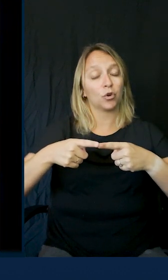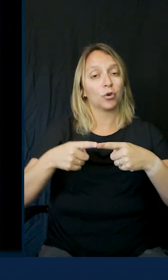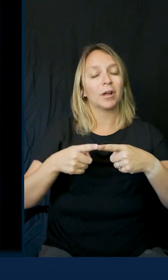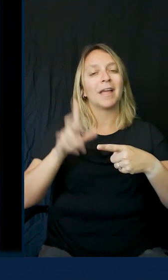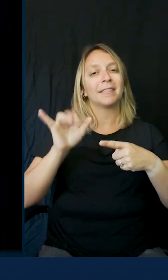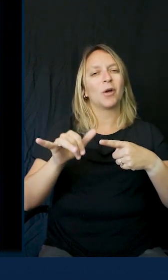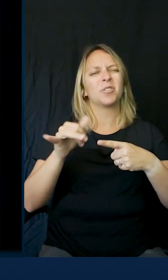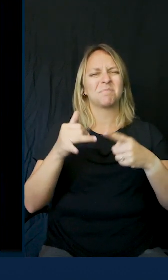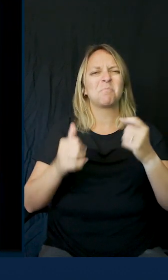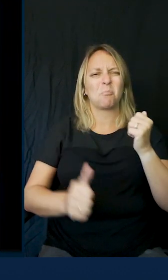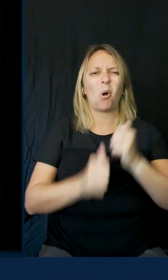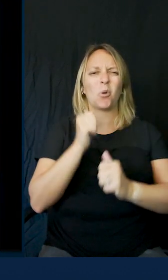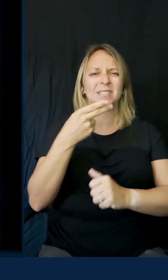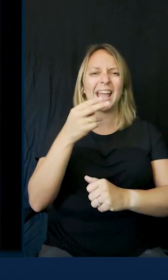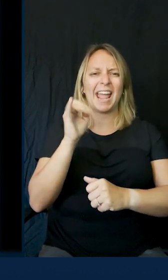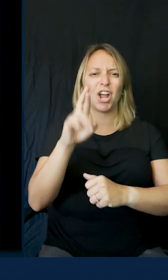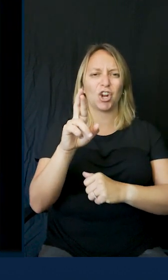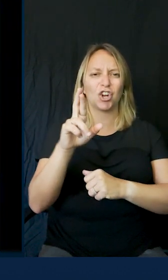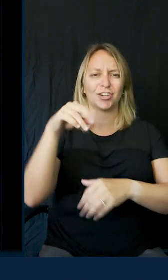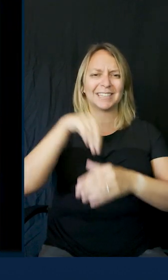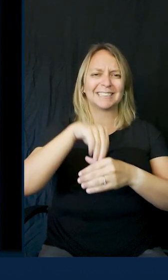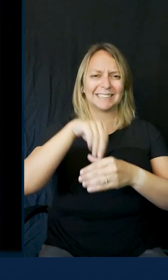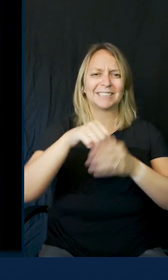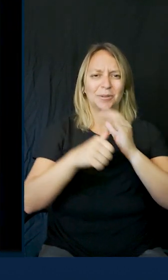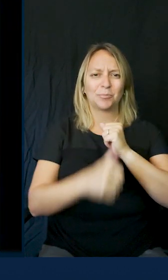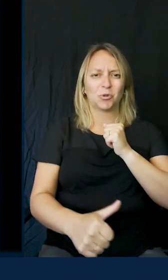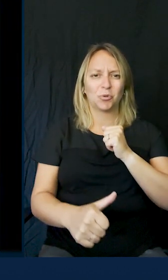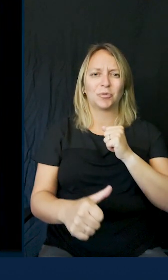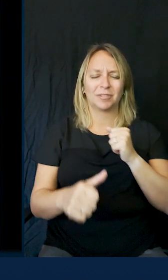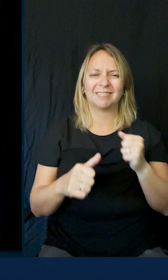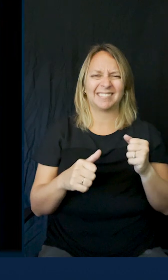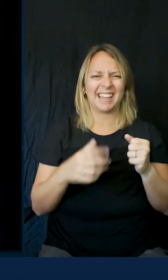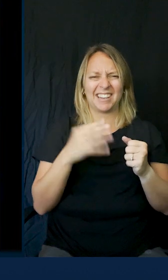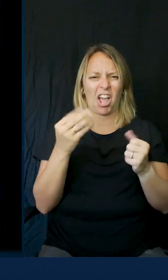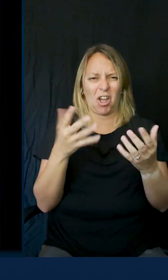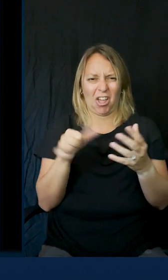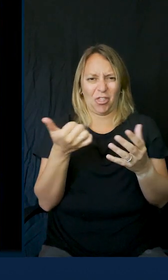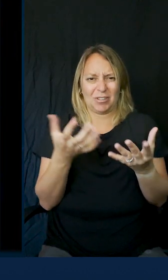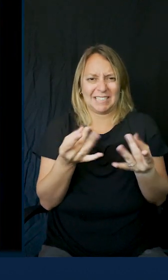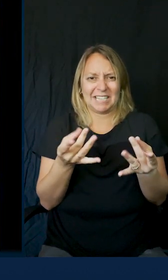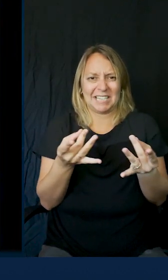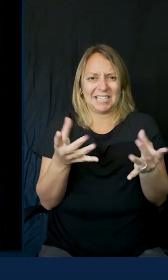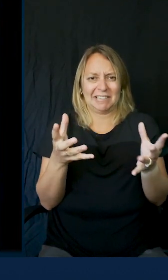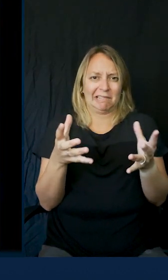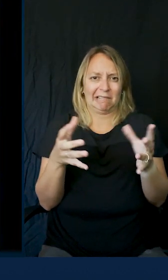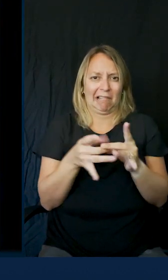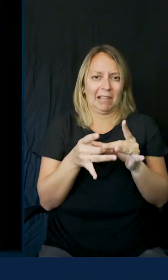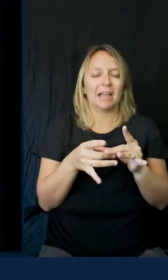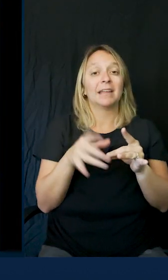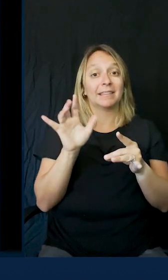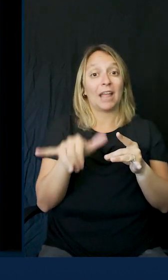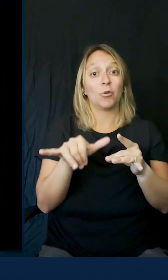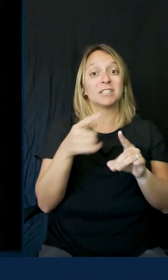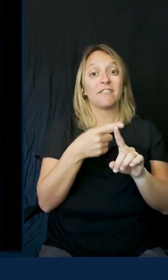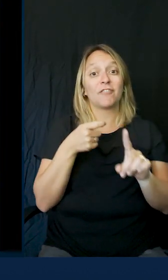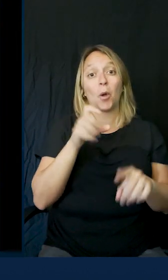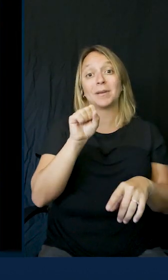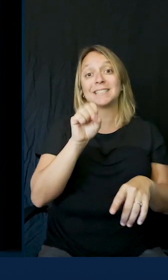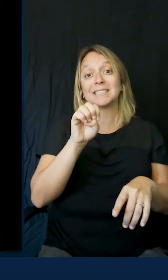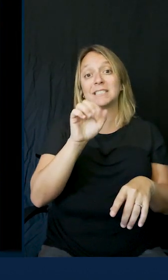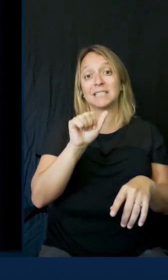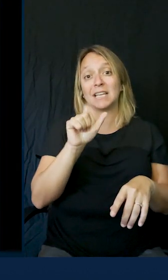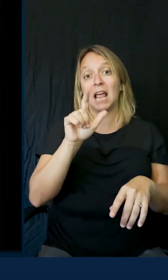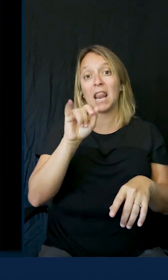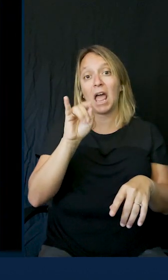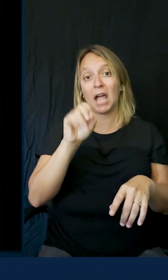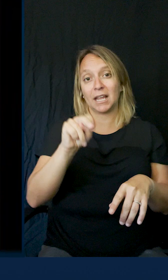mostly hair, about 90% hair and some other goopy stuff holding it together, stellar sea lion hair specifically. What